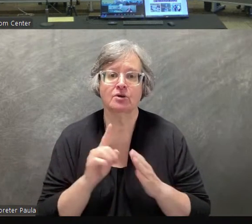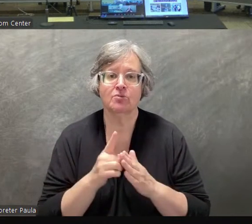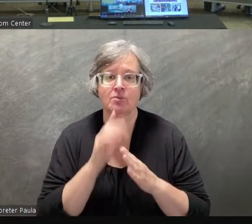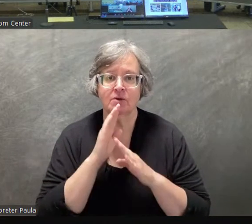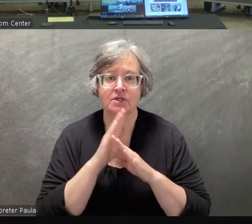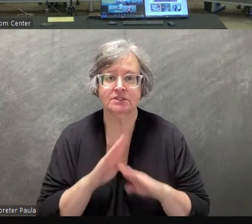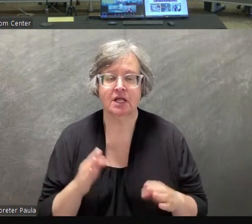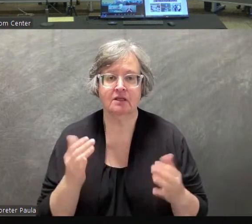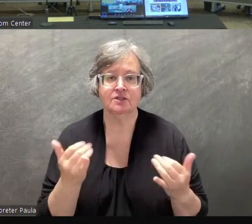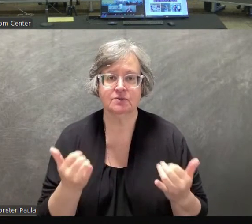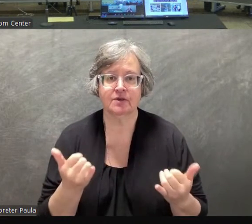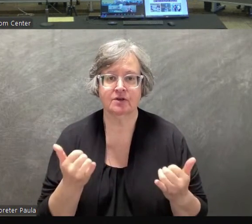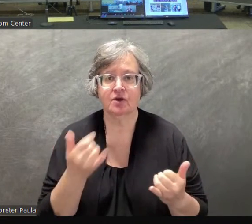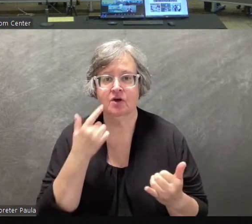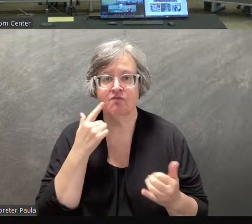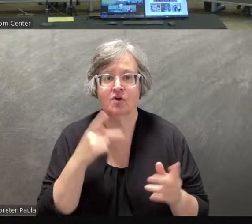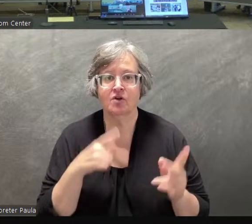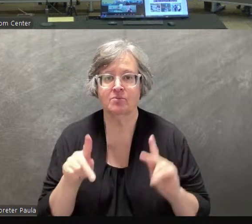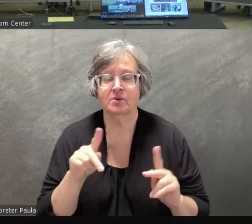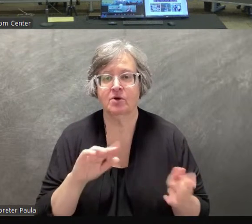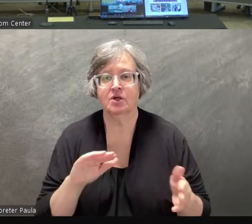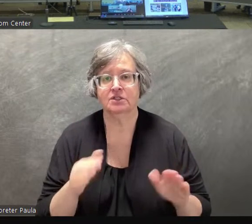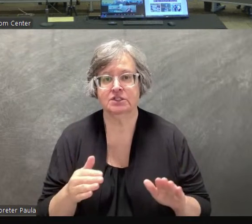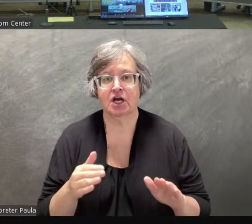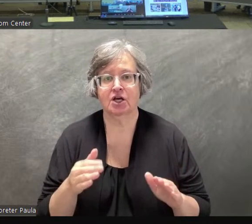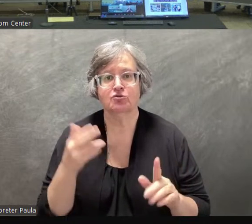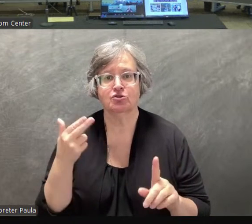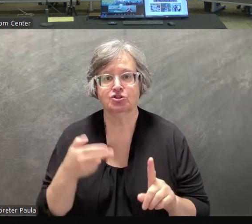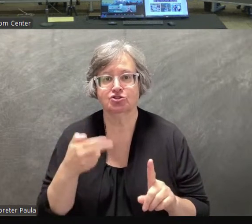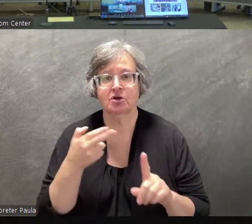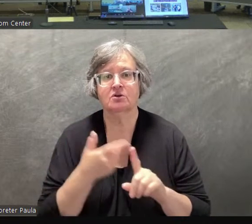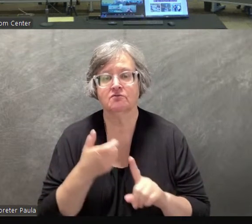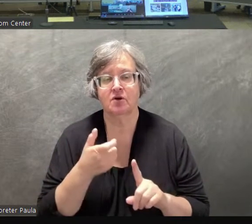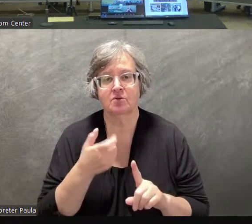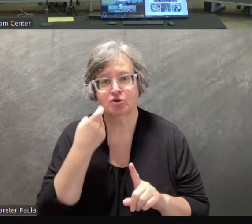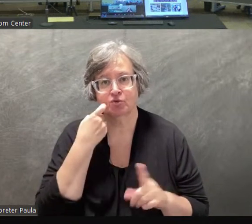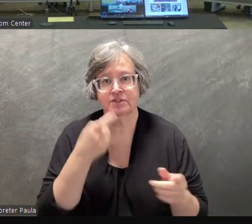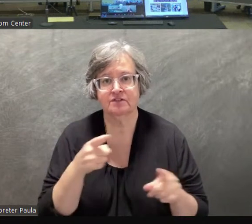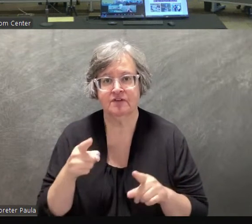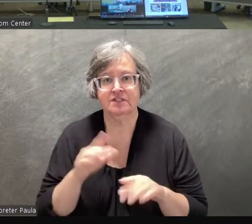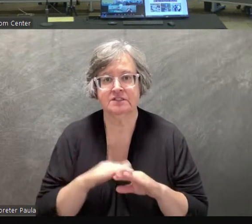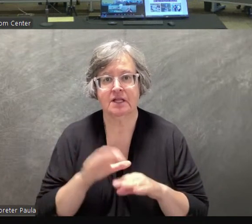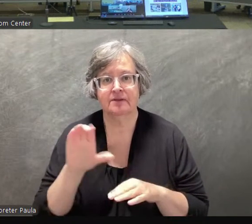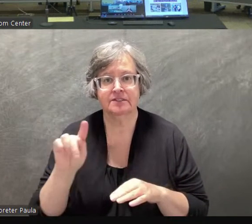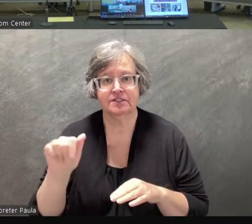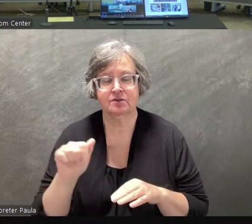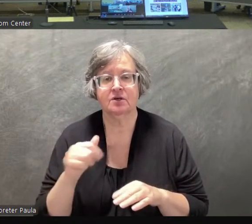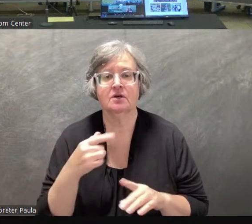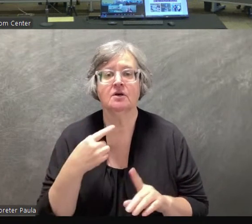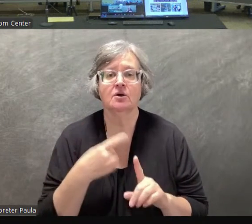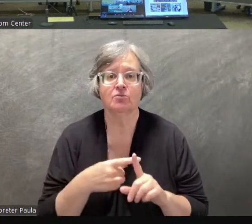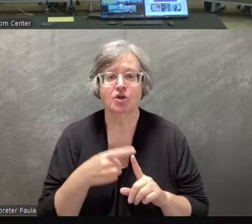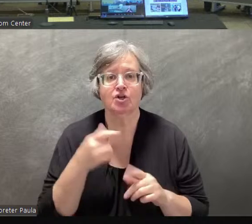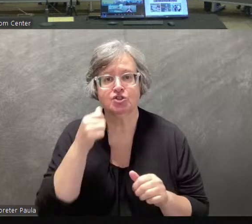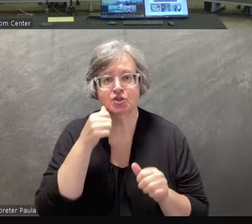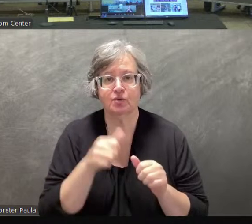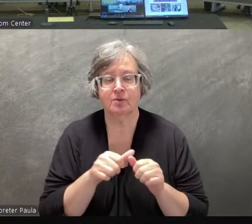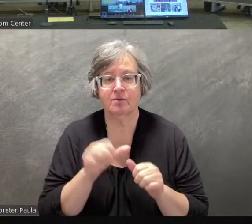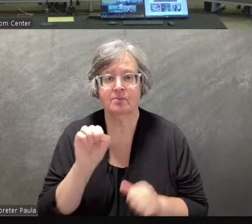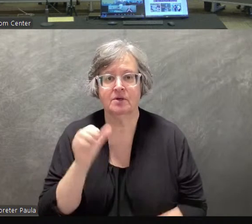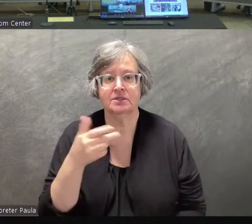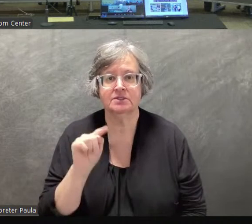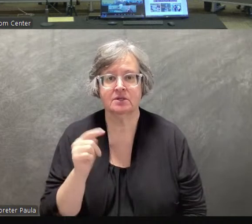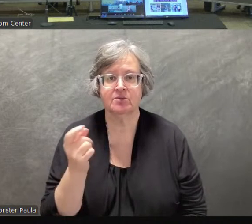this time for those impacted by the recent events on our system, as well as remembering September